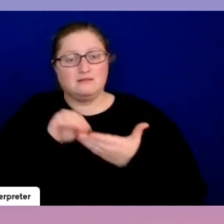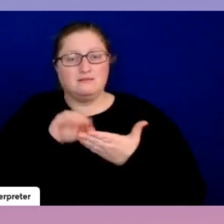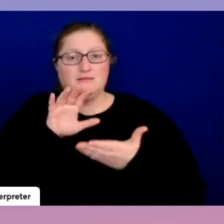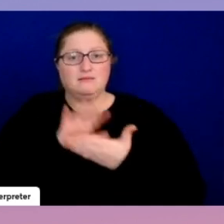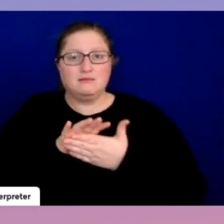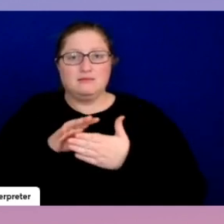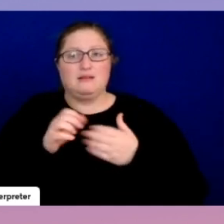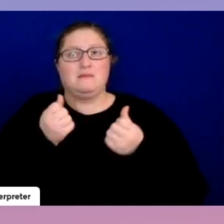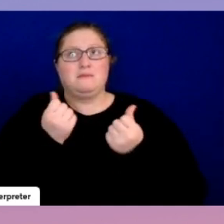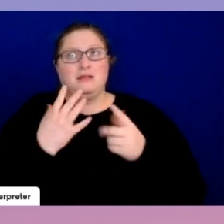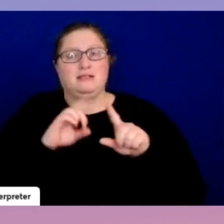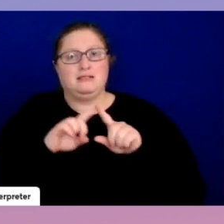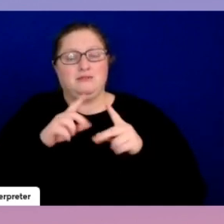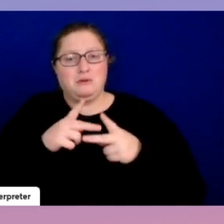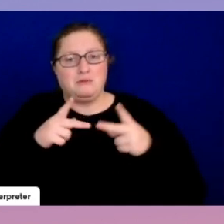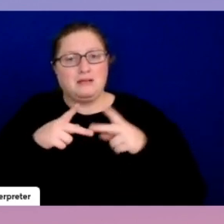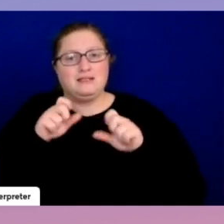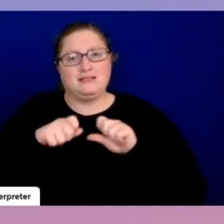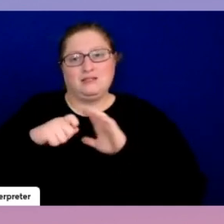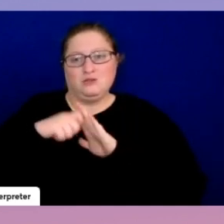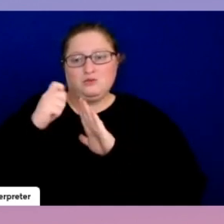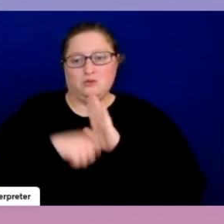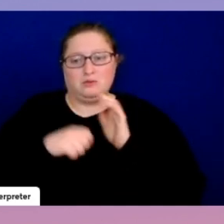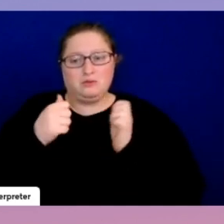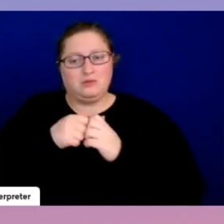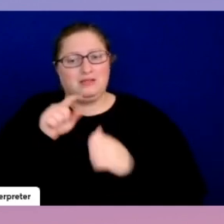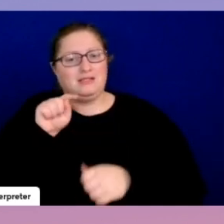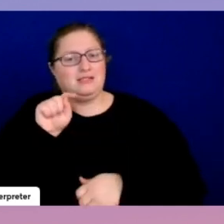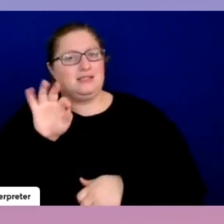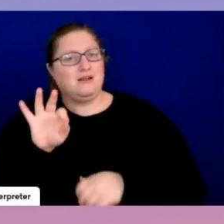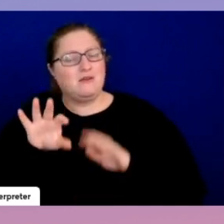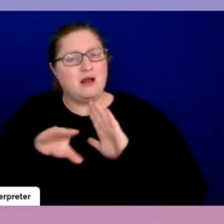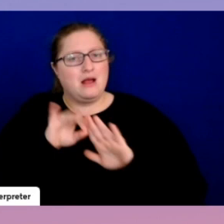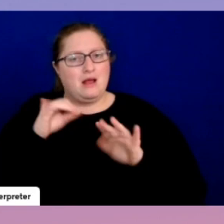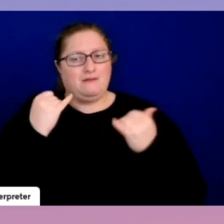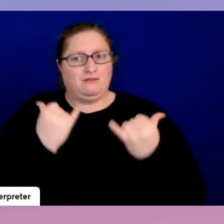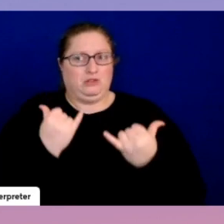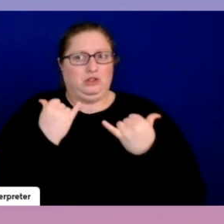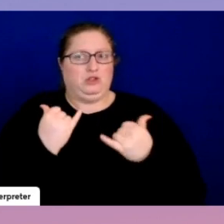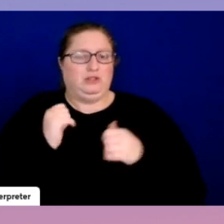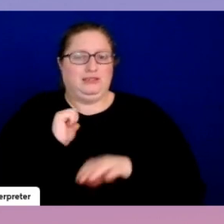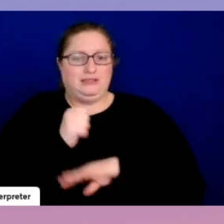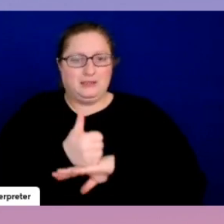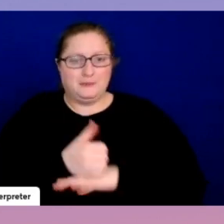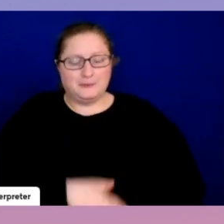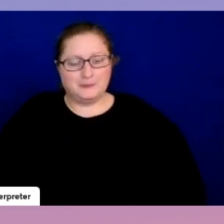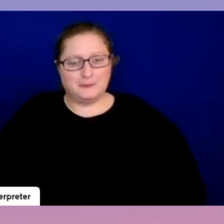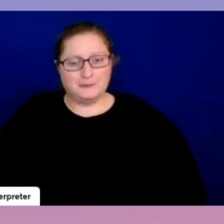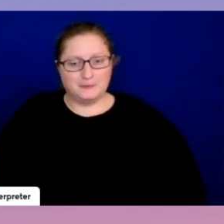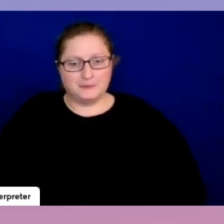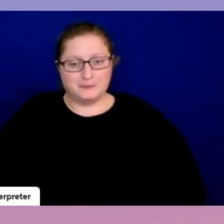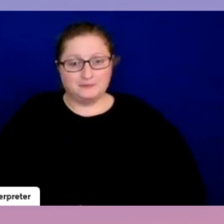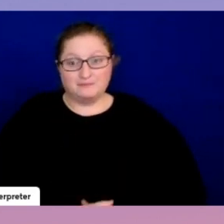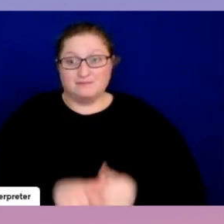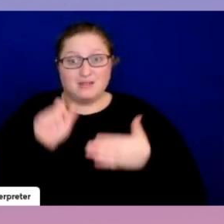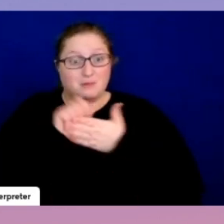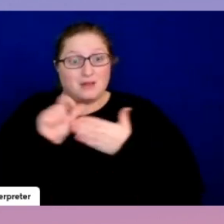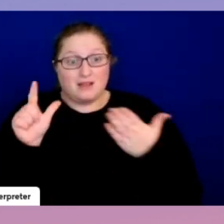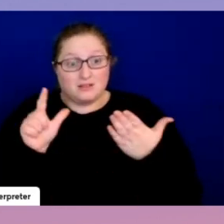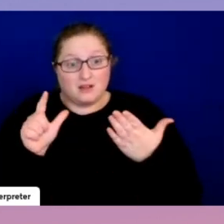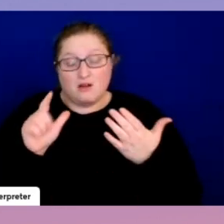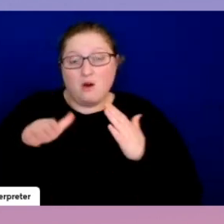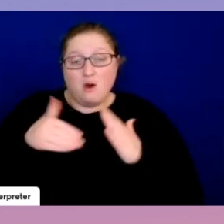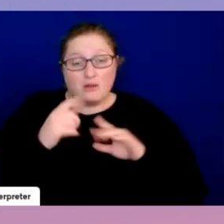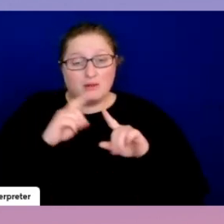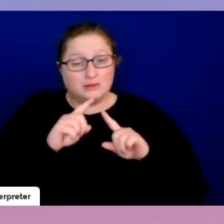and can be scripted with Terraform outside this current setup. And that's it. With all those pieces put